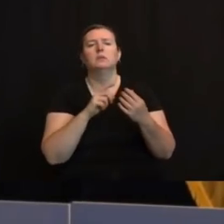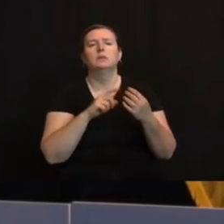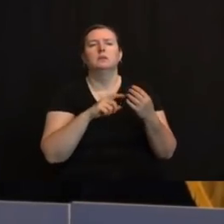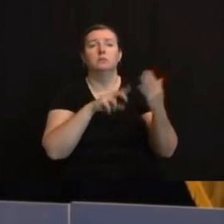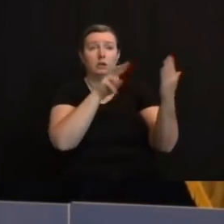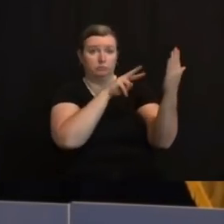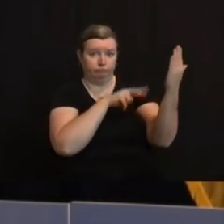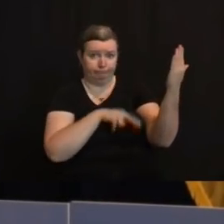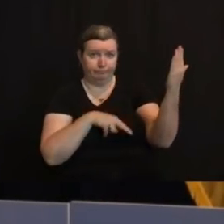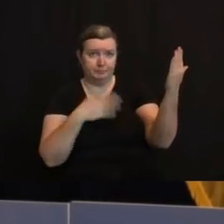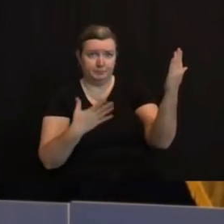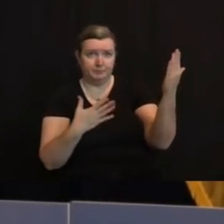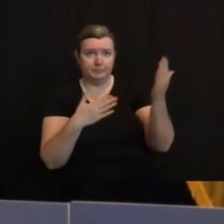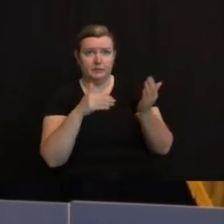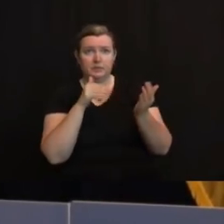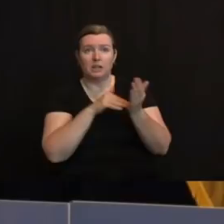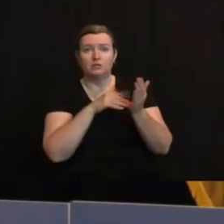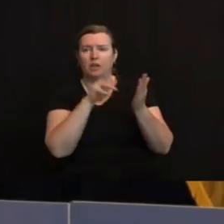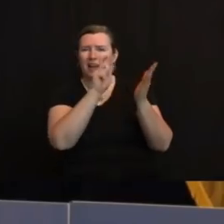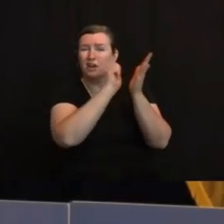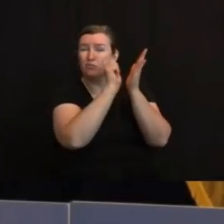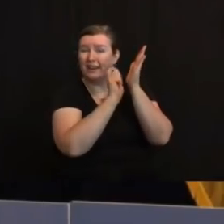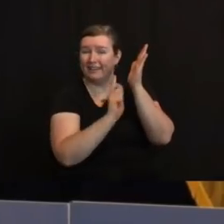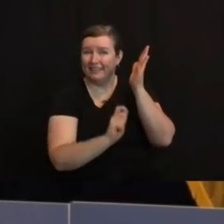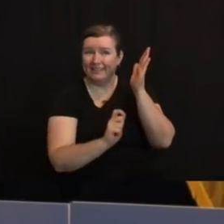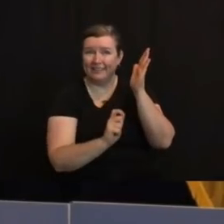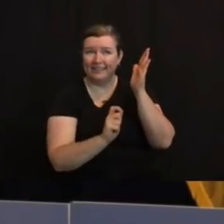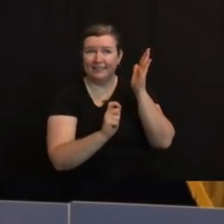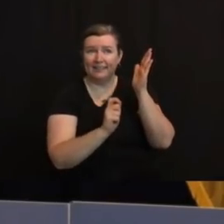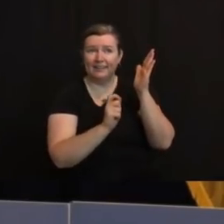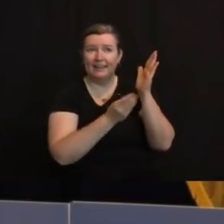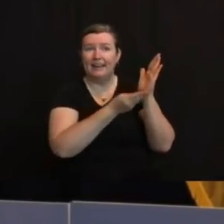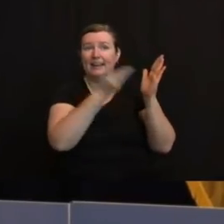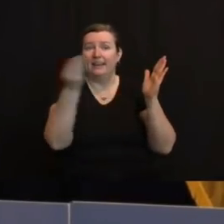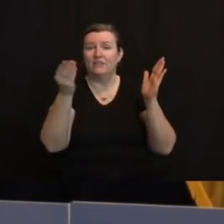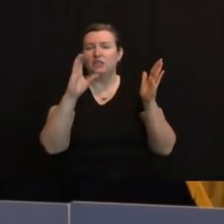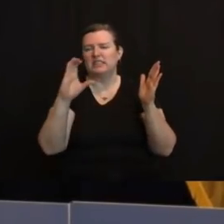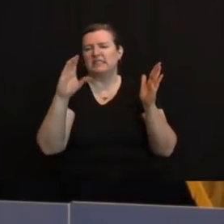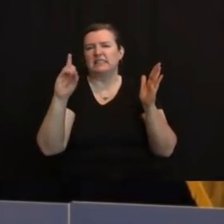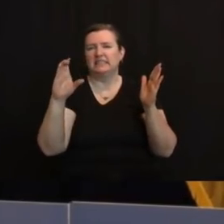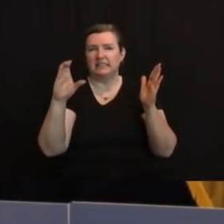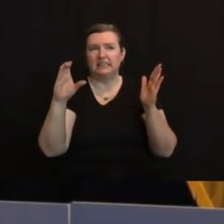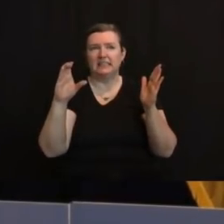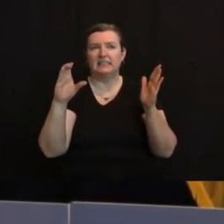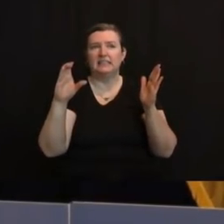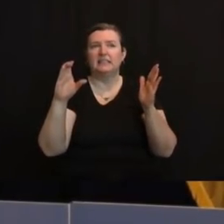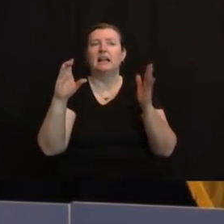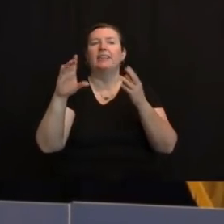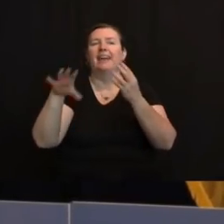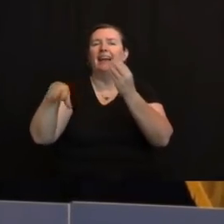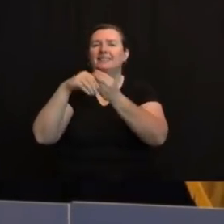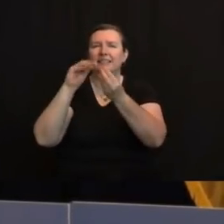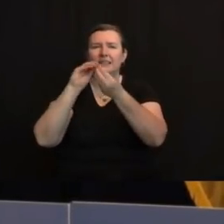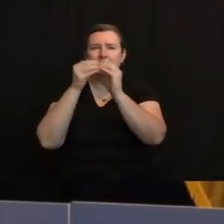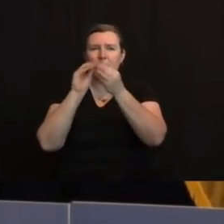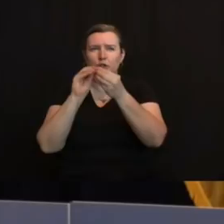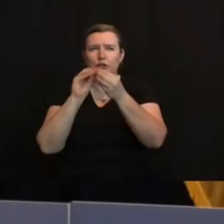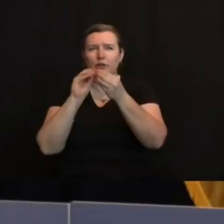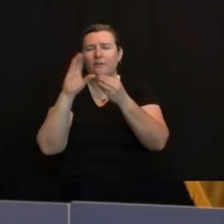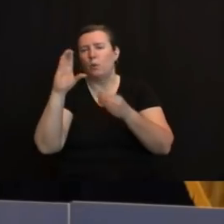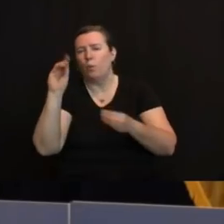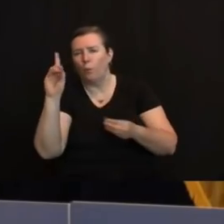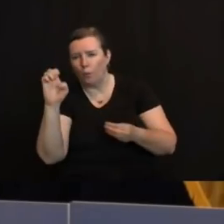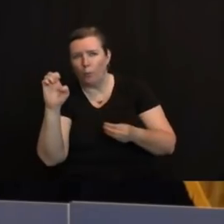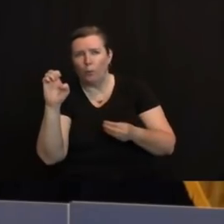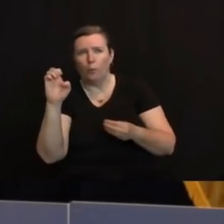freehand. They go down to CDC. They come back with some coding and other things. So I'm not quite as facile with all those details as to exactly what was